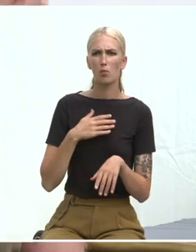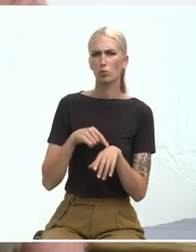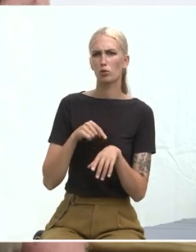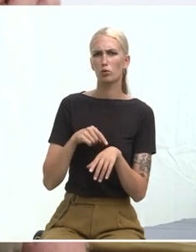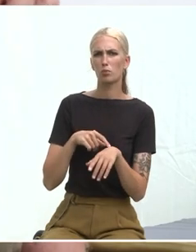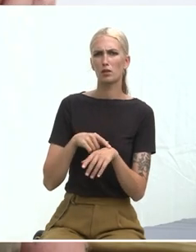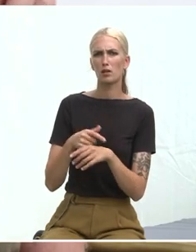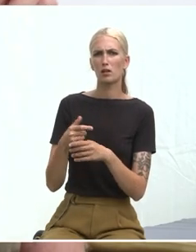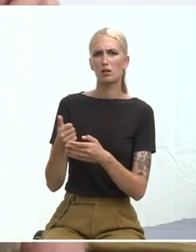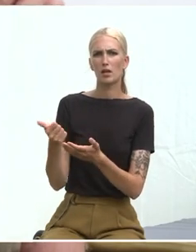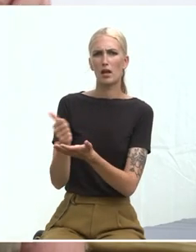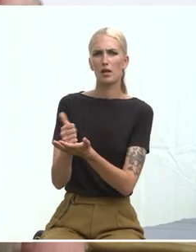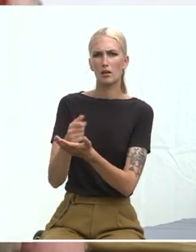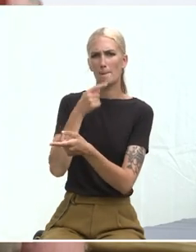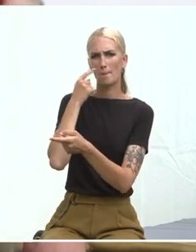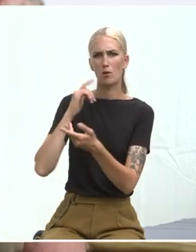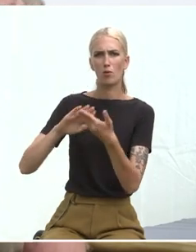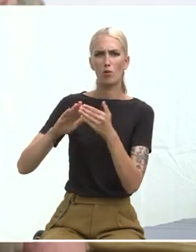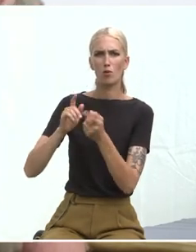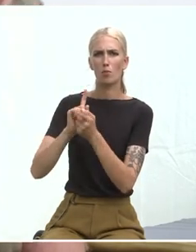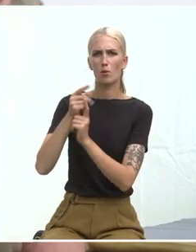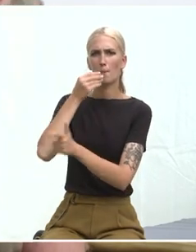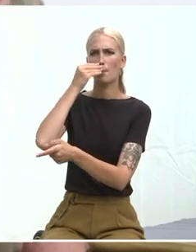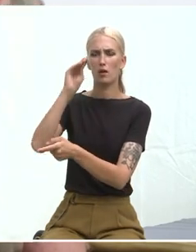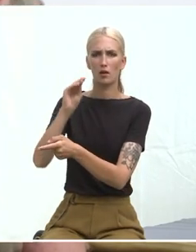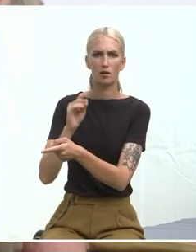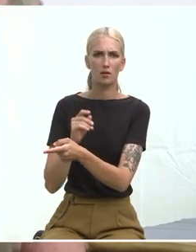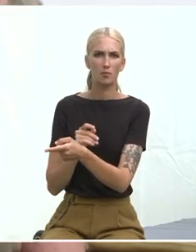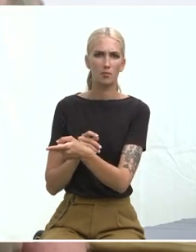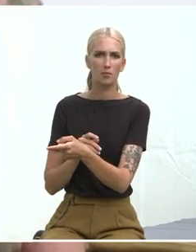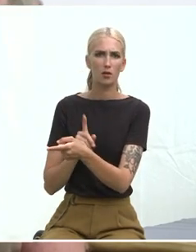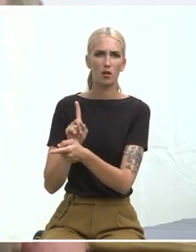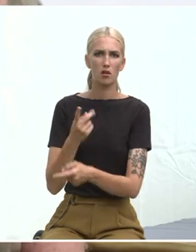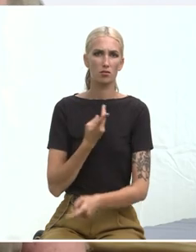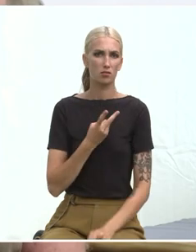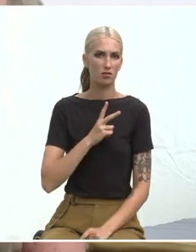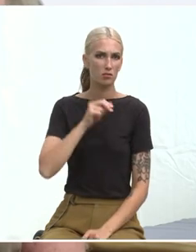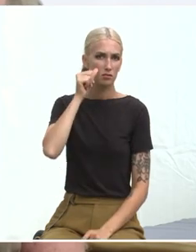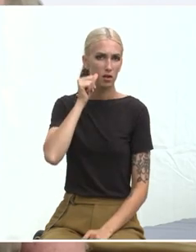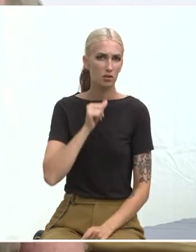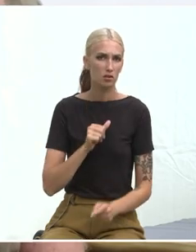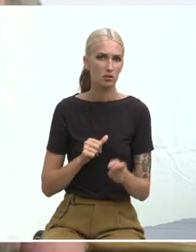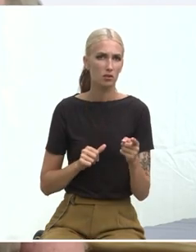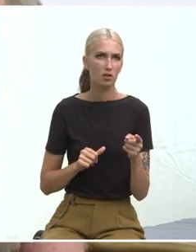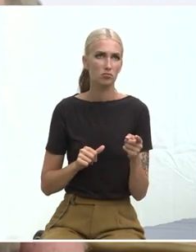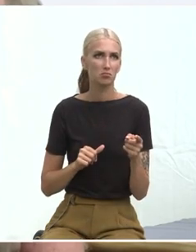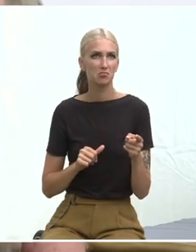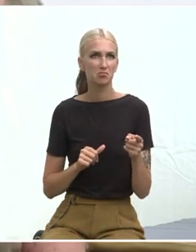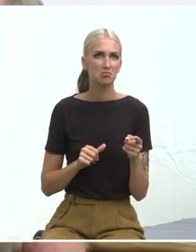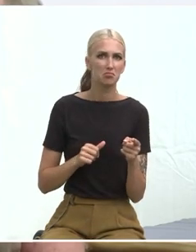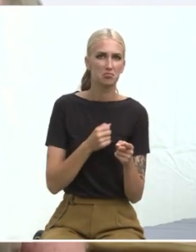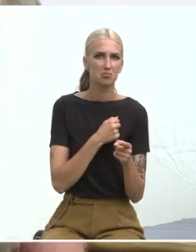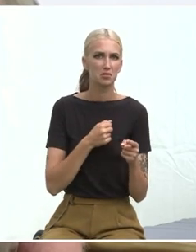but especially attitudes towards trans women are something that are really not there yet.